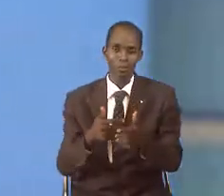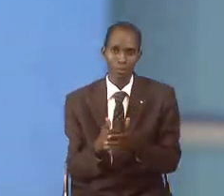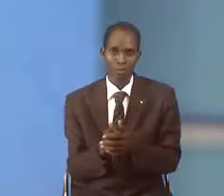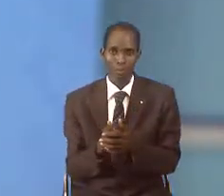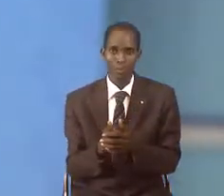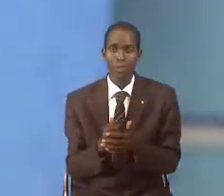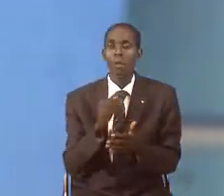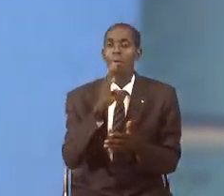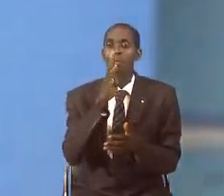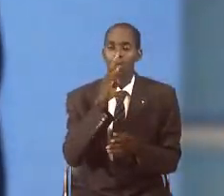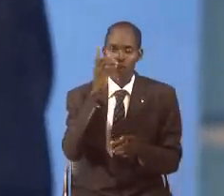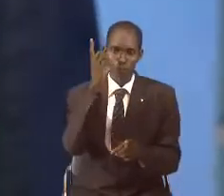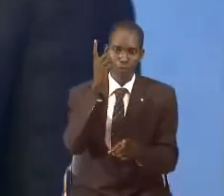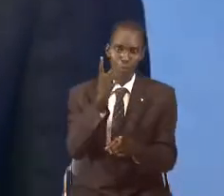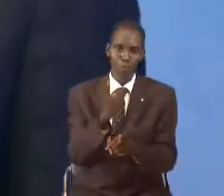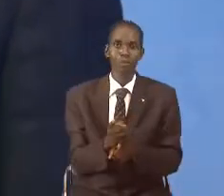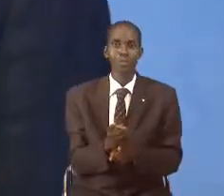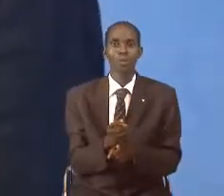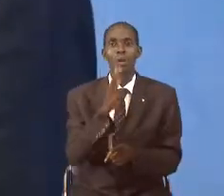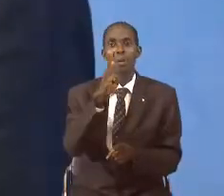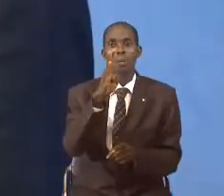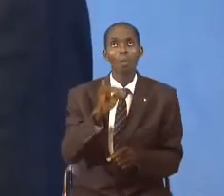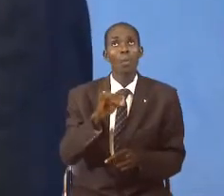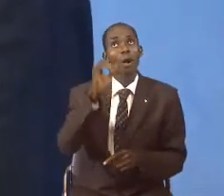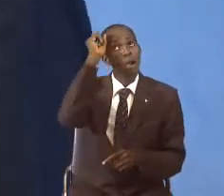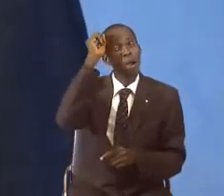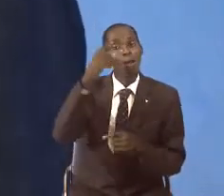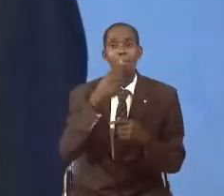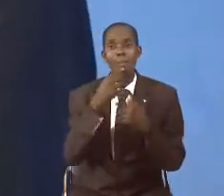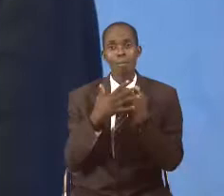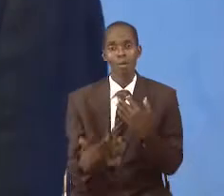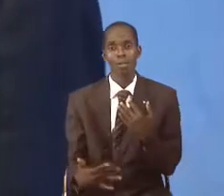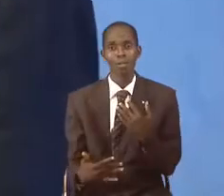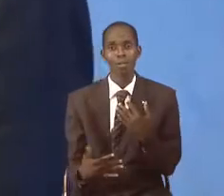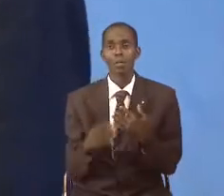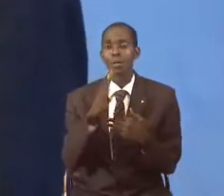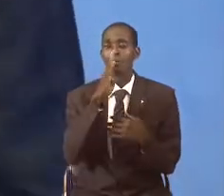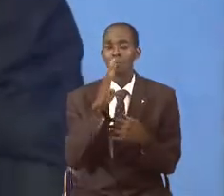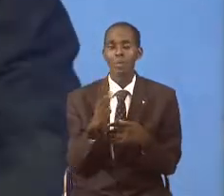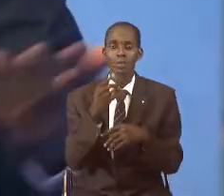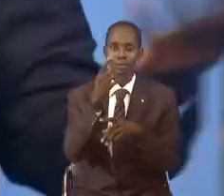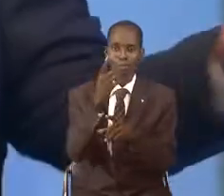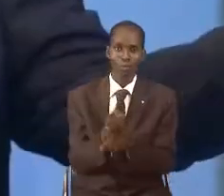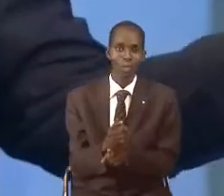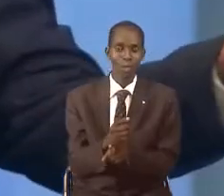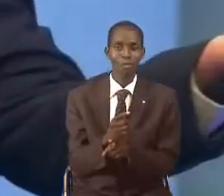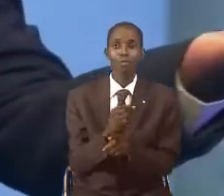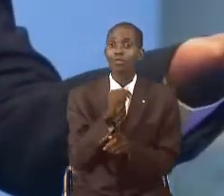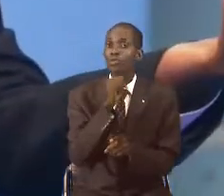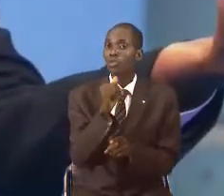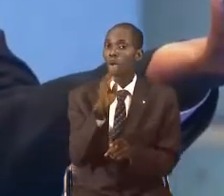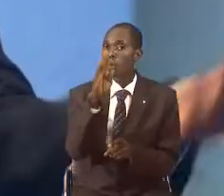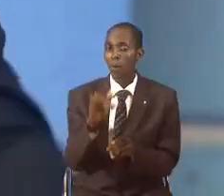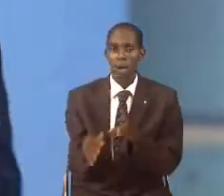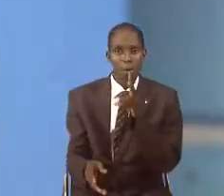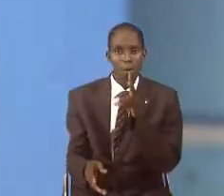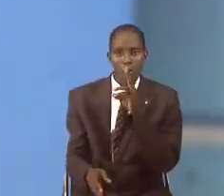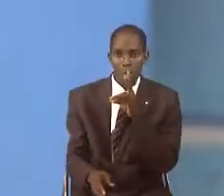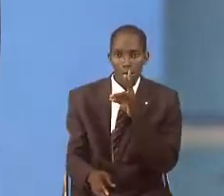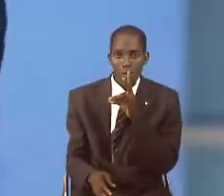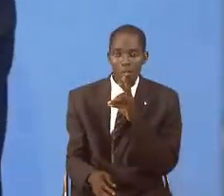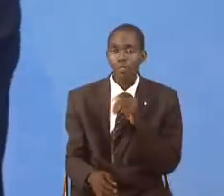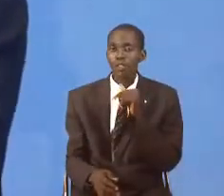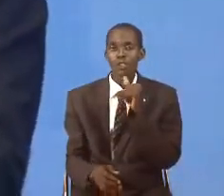says, much more than being justified by his blood.